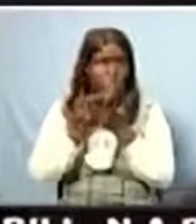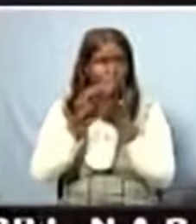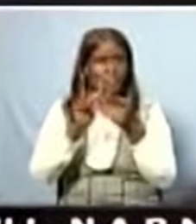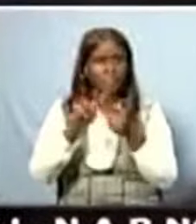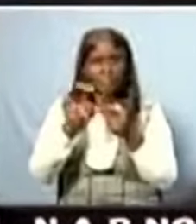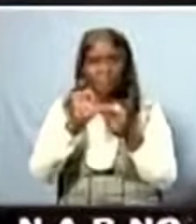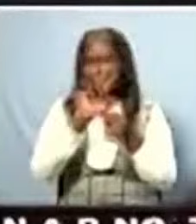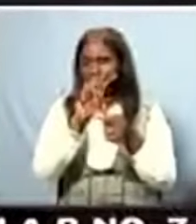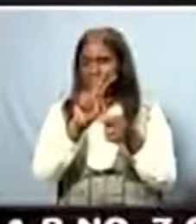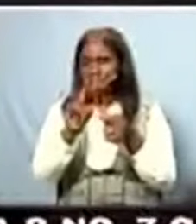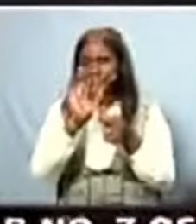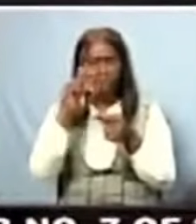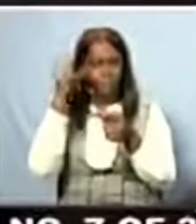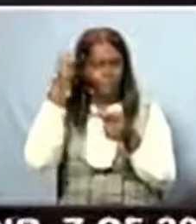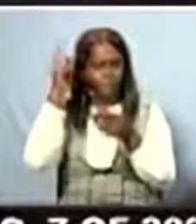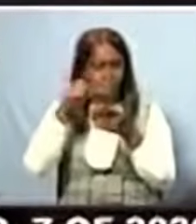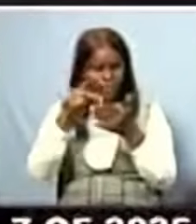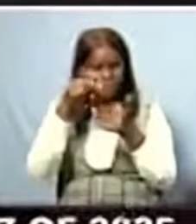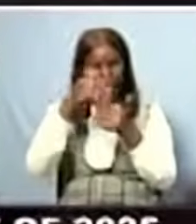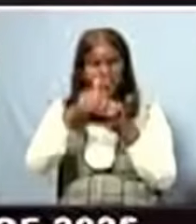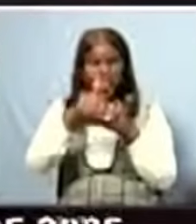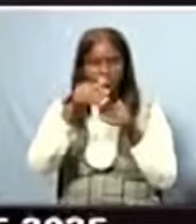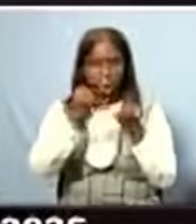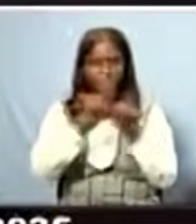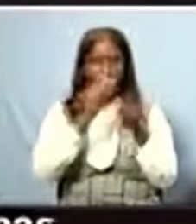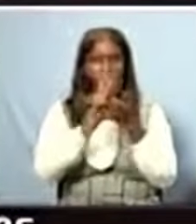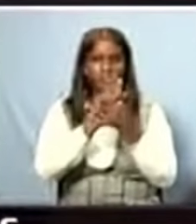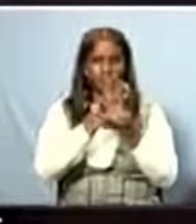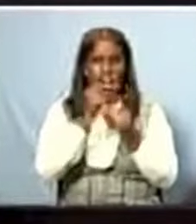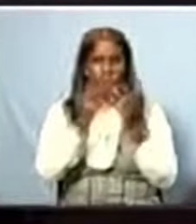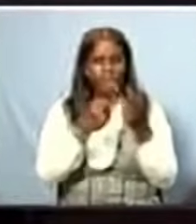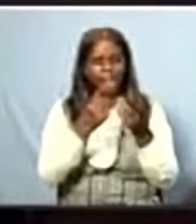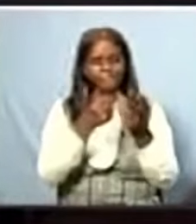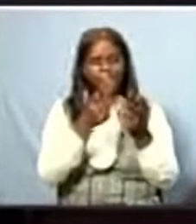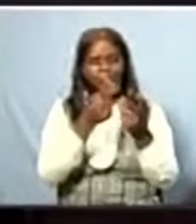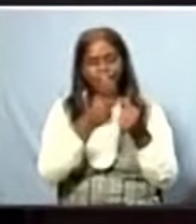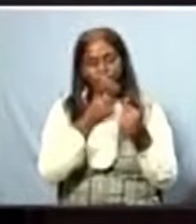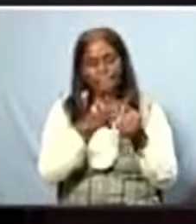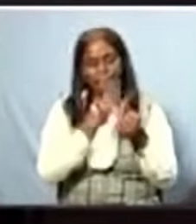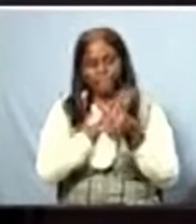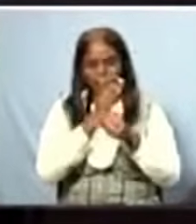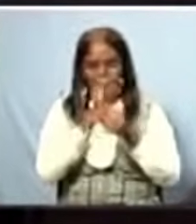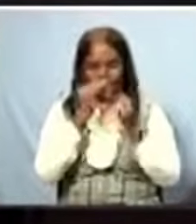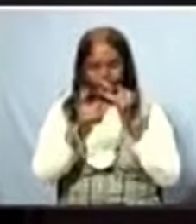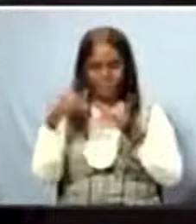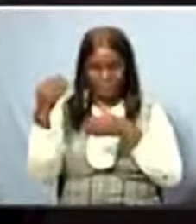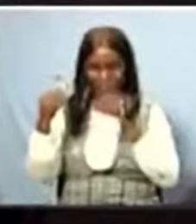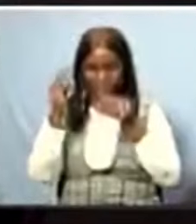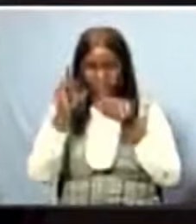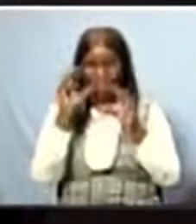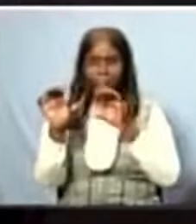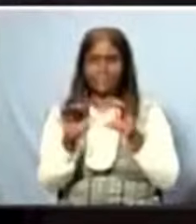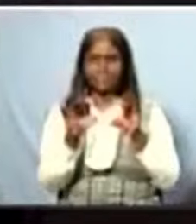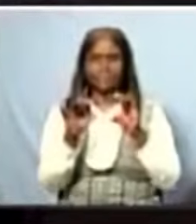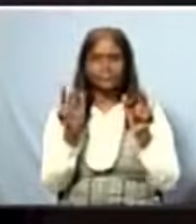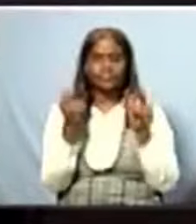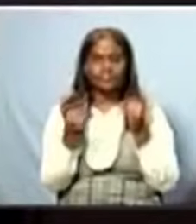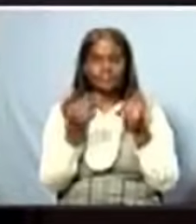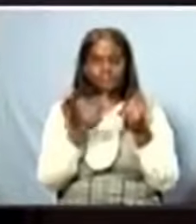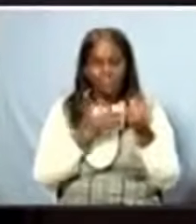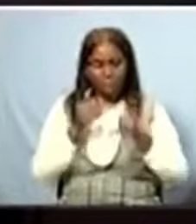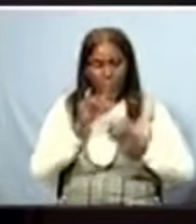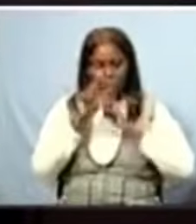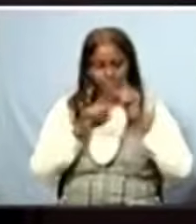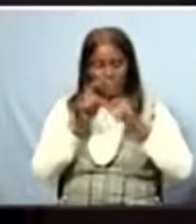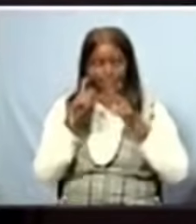parties will submit to ECZ the part list, and then after the counting, then the distribution will be done. Now my question